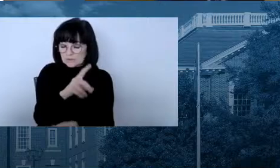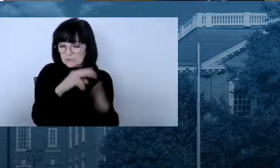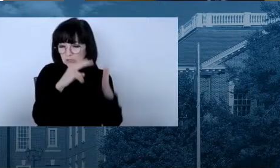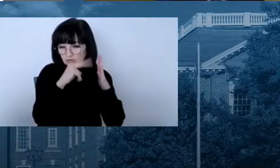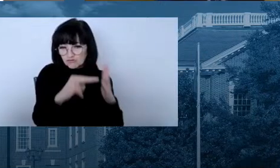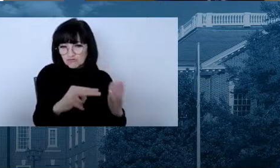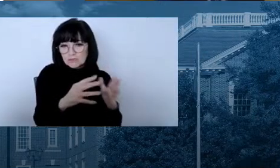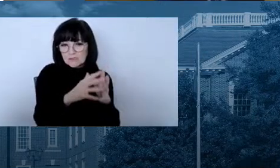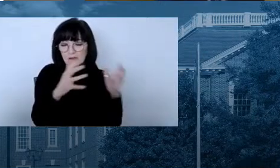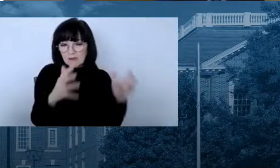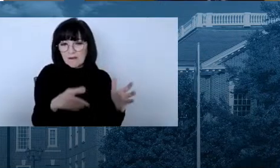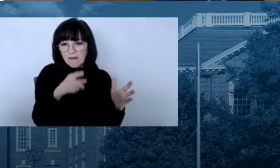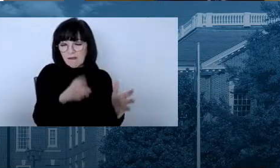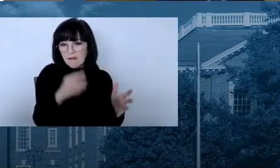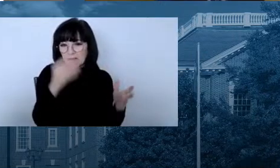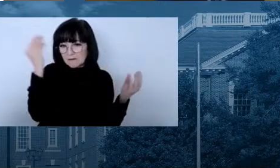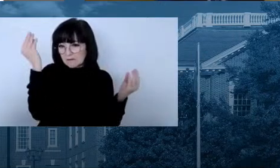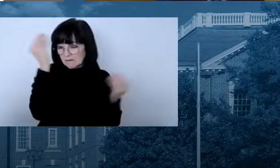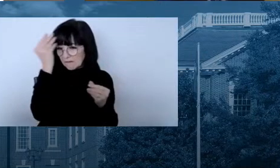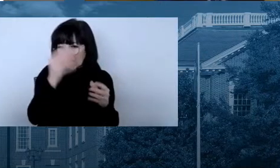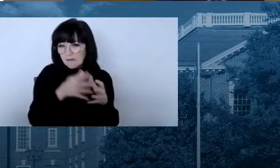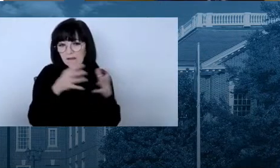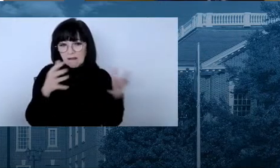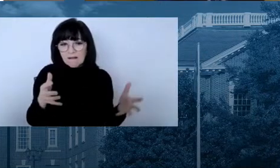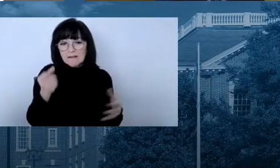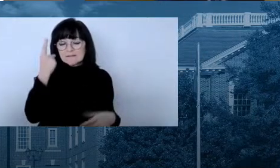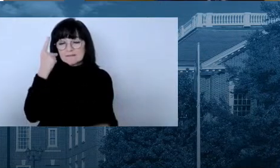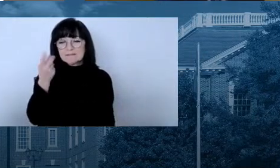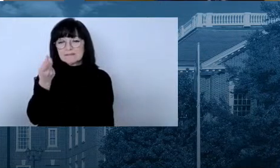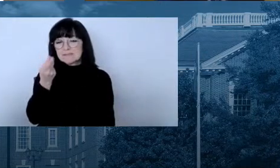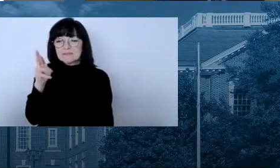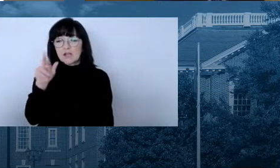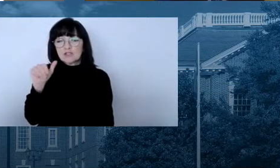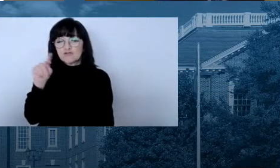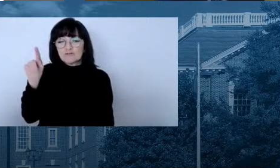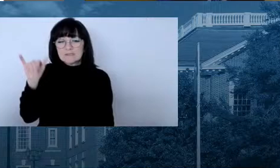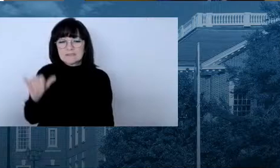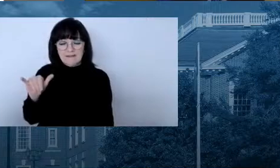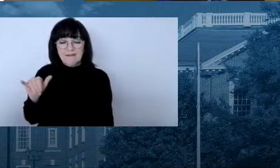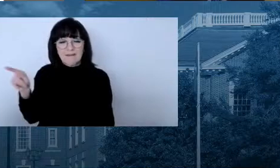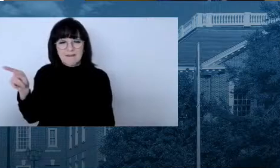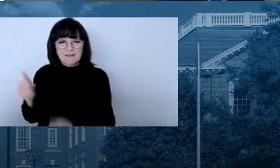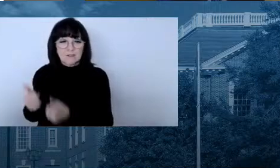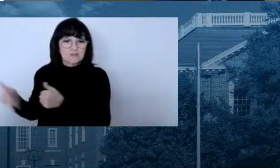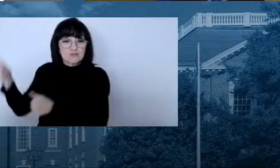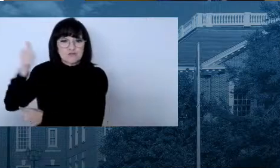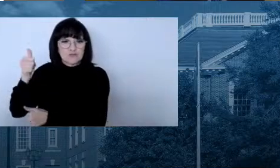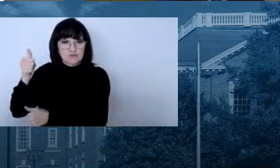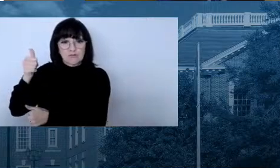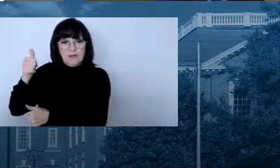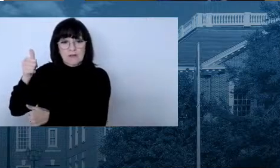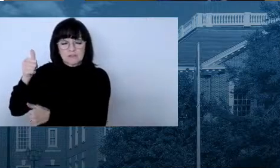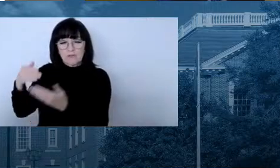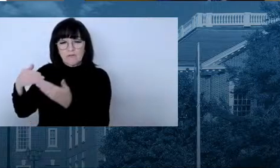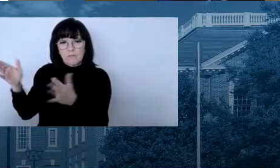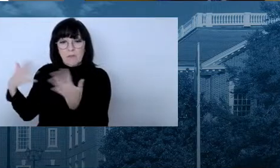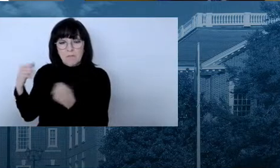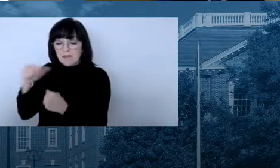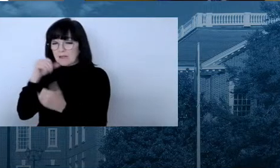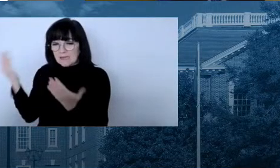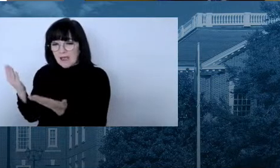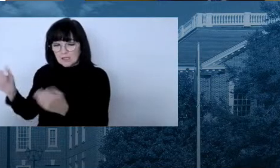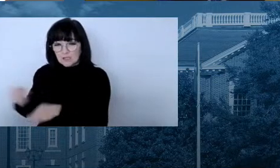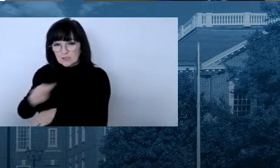lot about it. We don't have Dr. Rattay with us today, but help us understand the question